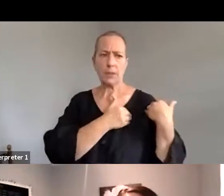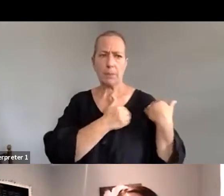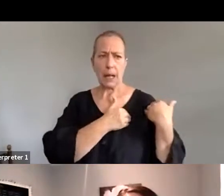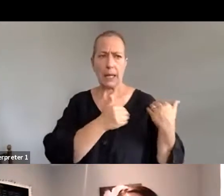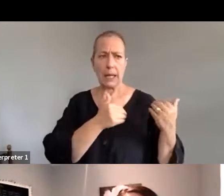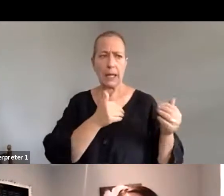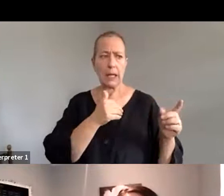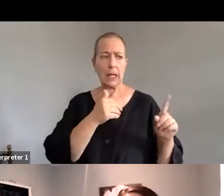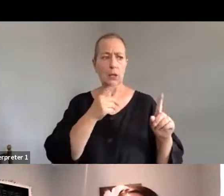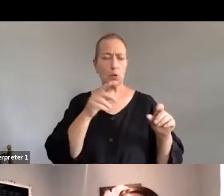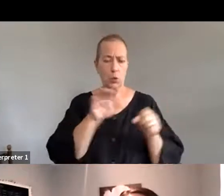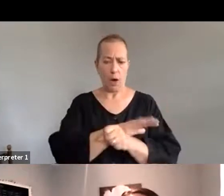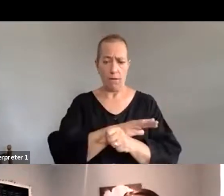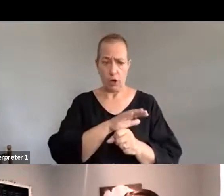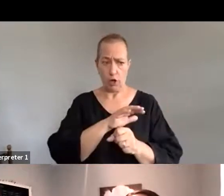cover them?